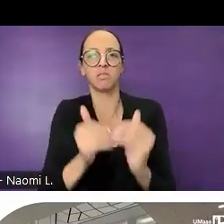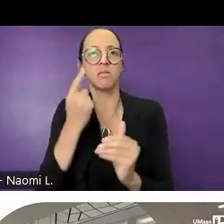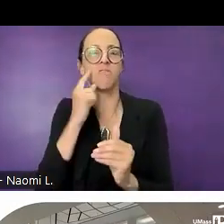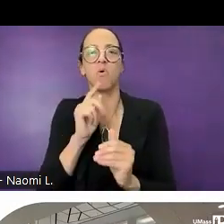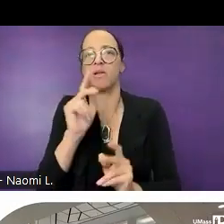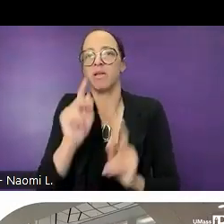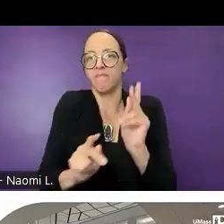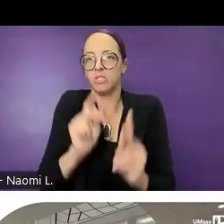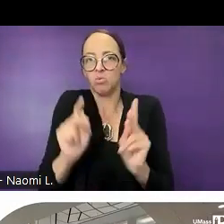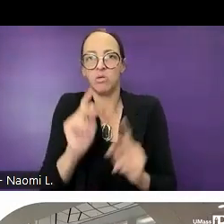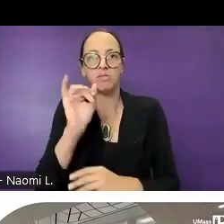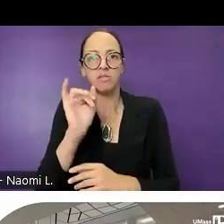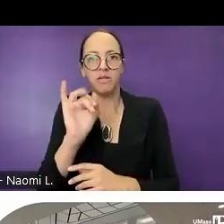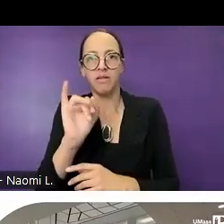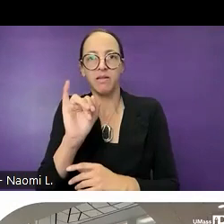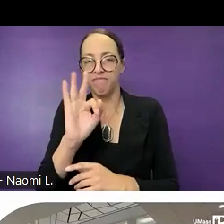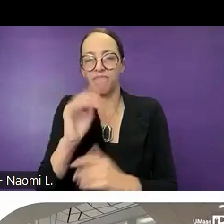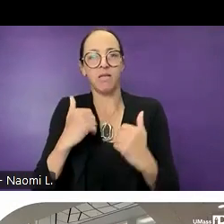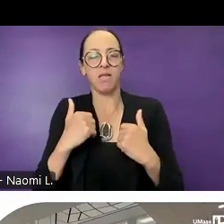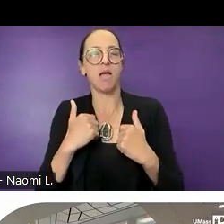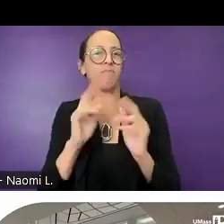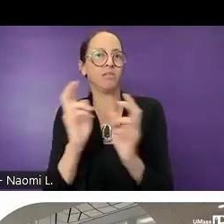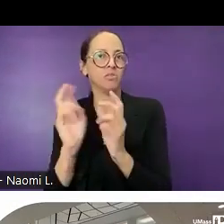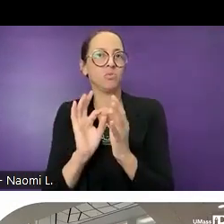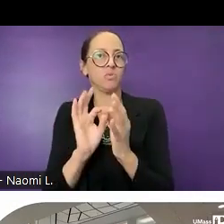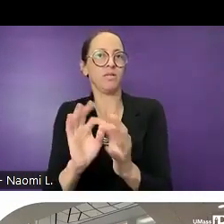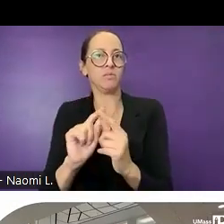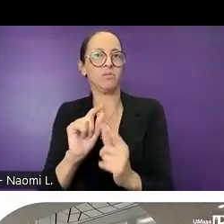or quality. As well, the decreased